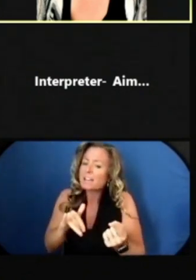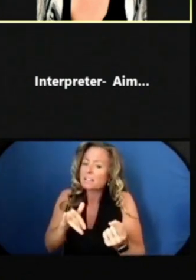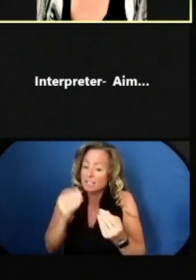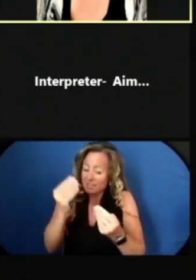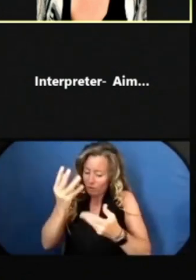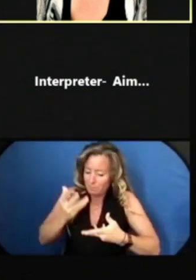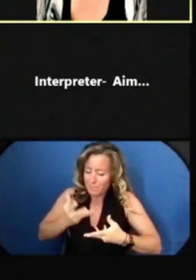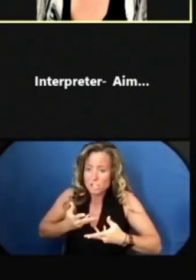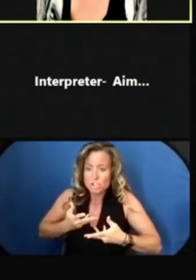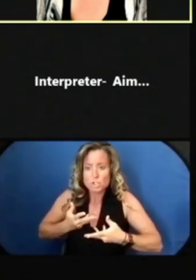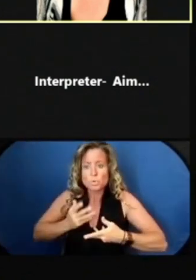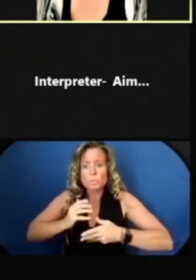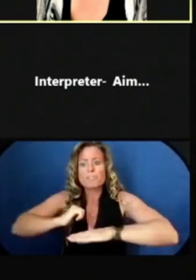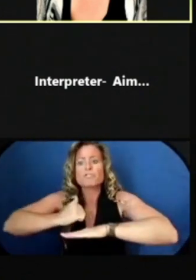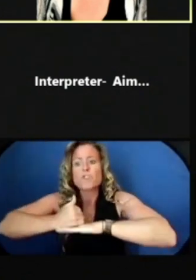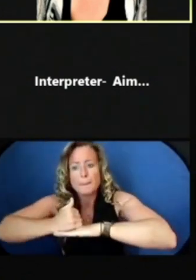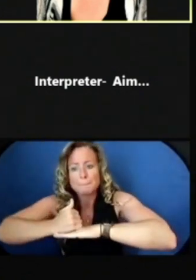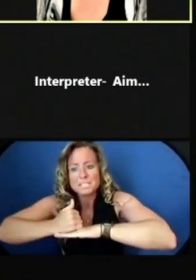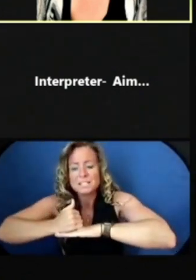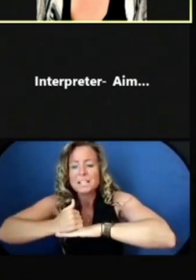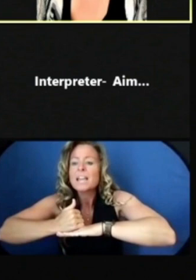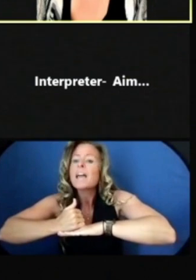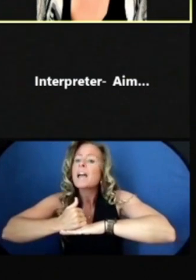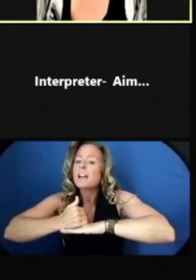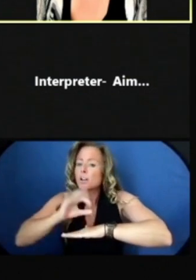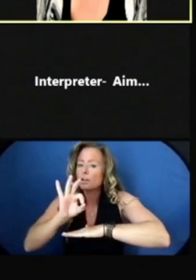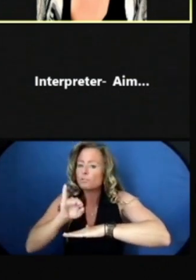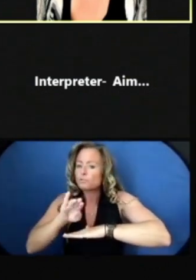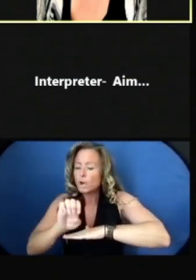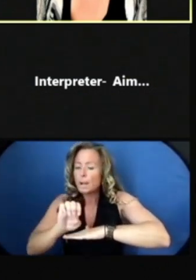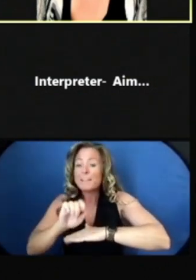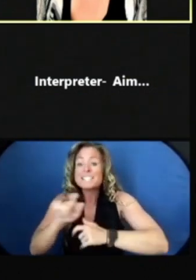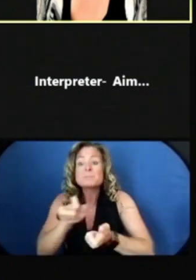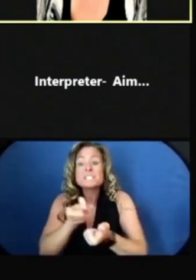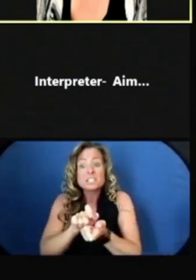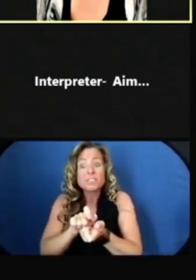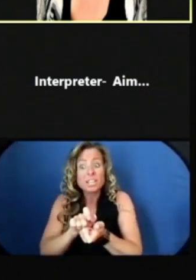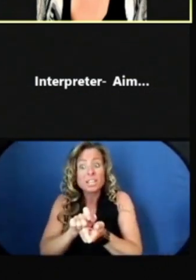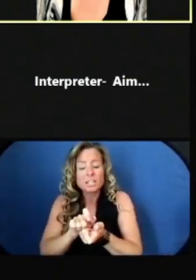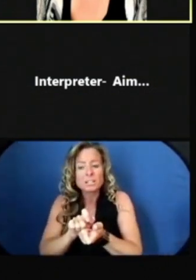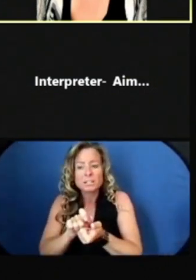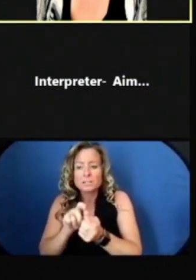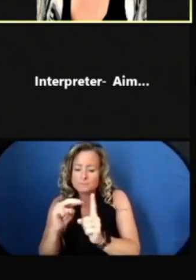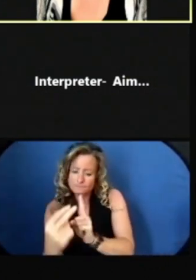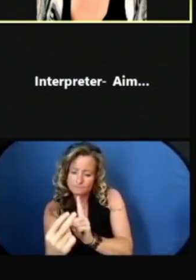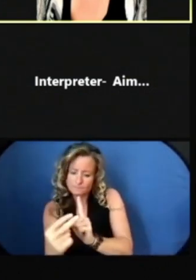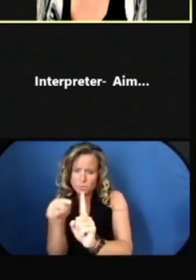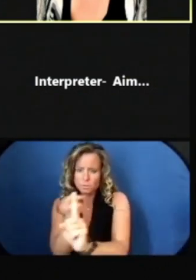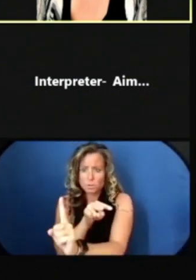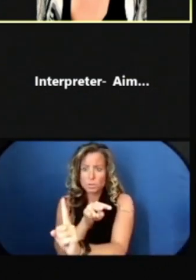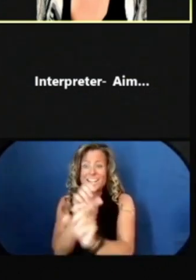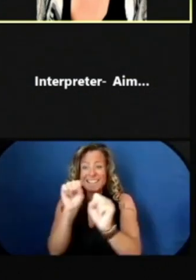information is framed and how certain judgments may threaten particular worldviews.